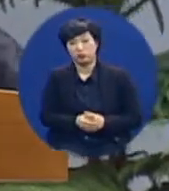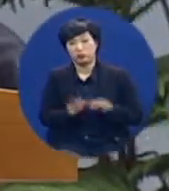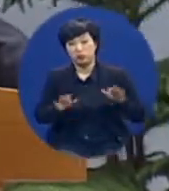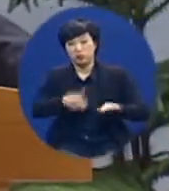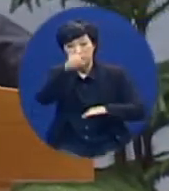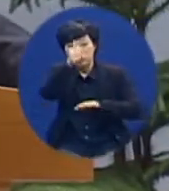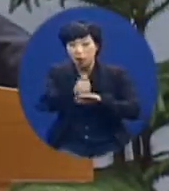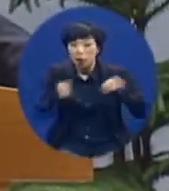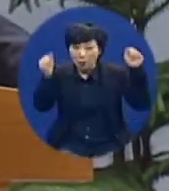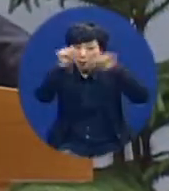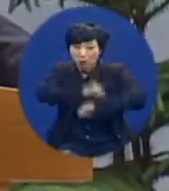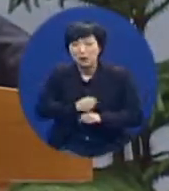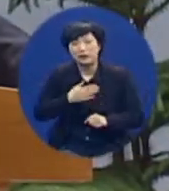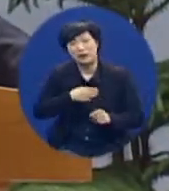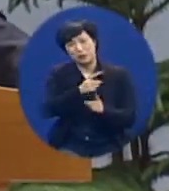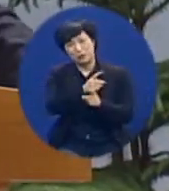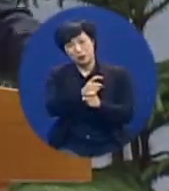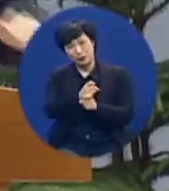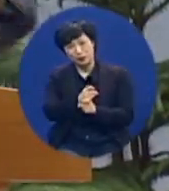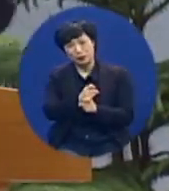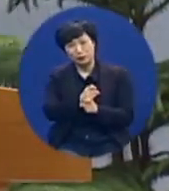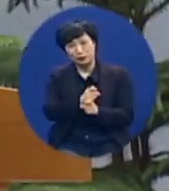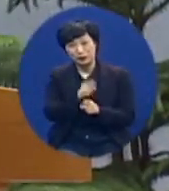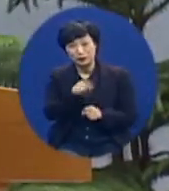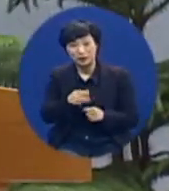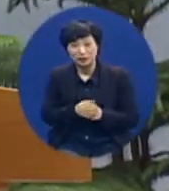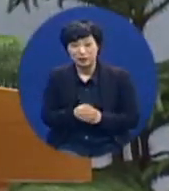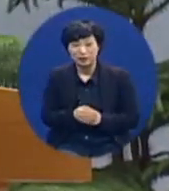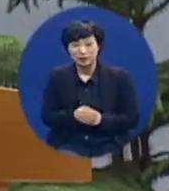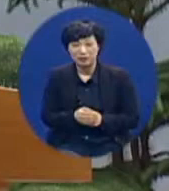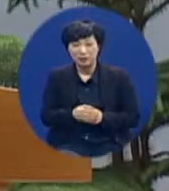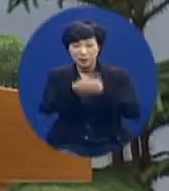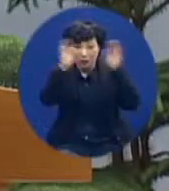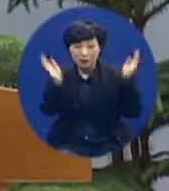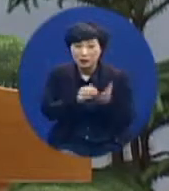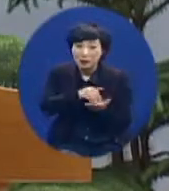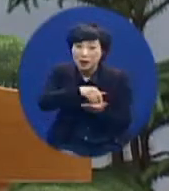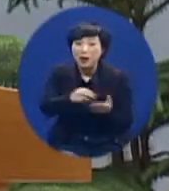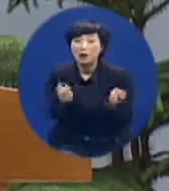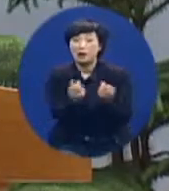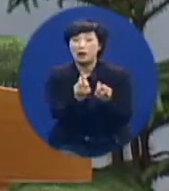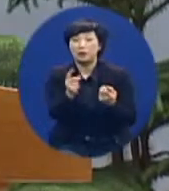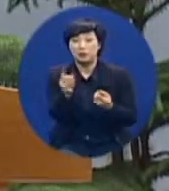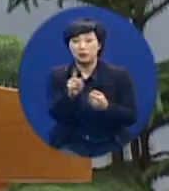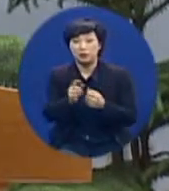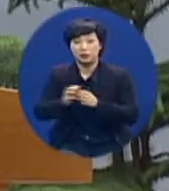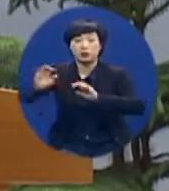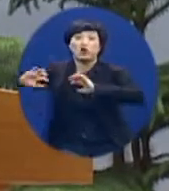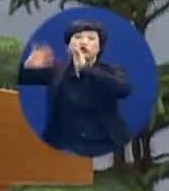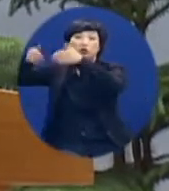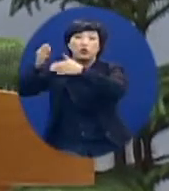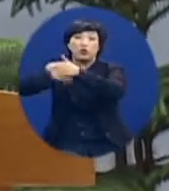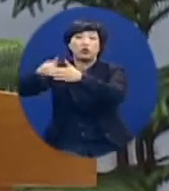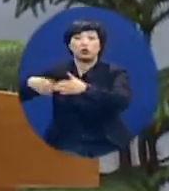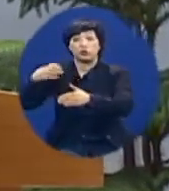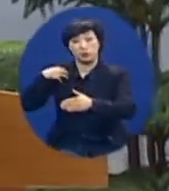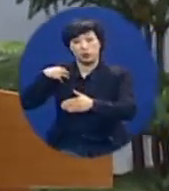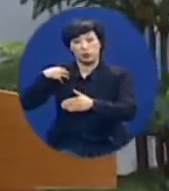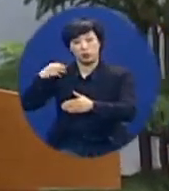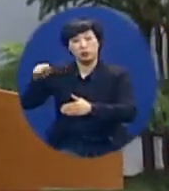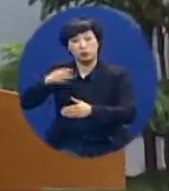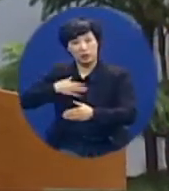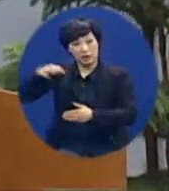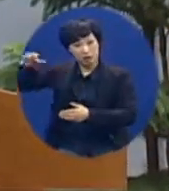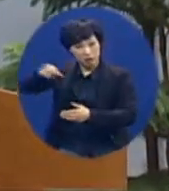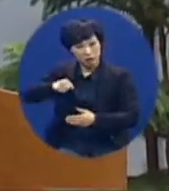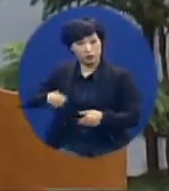sick and be cursed. To be saved from the devil, I need the official status, the